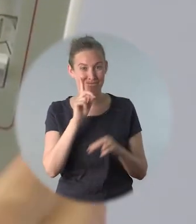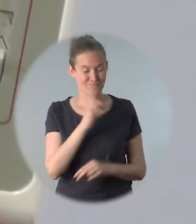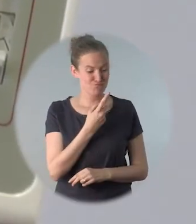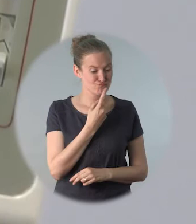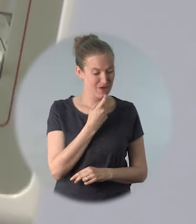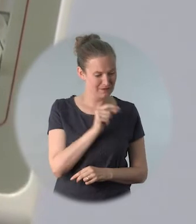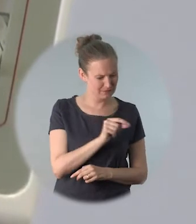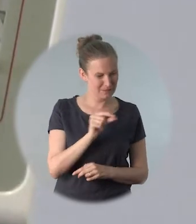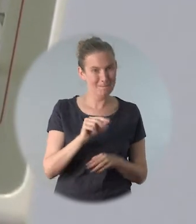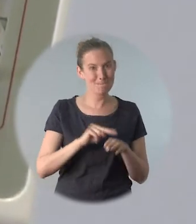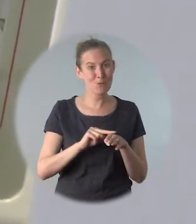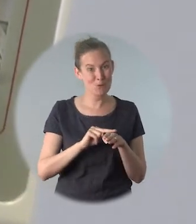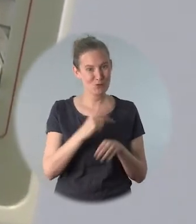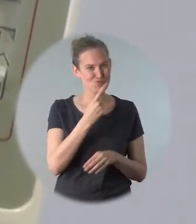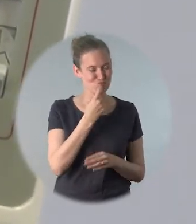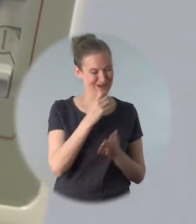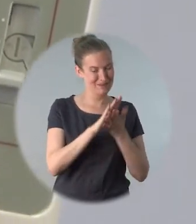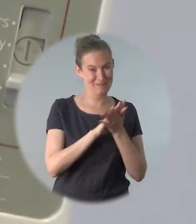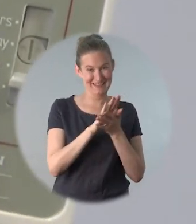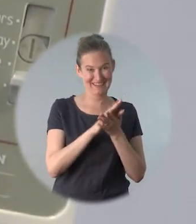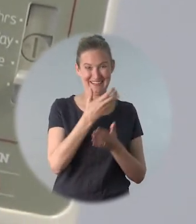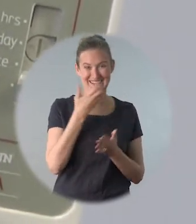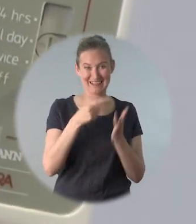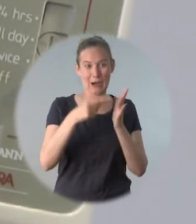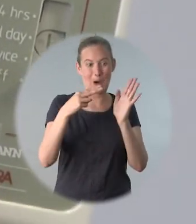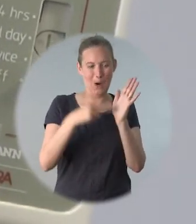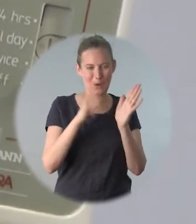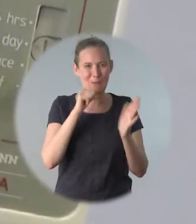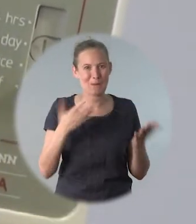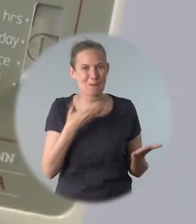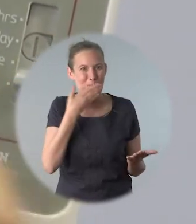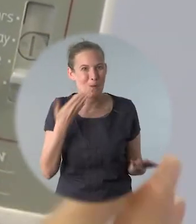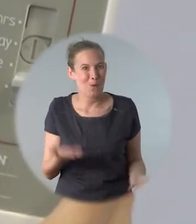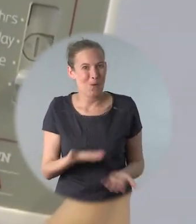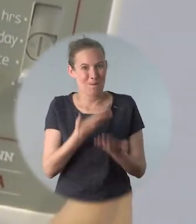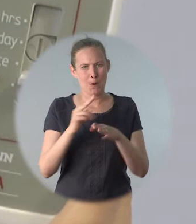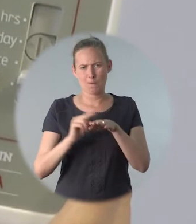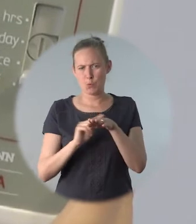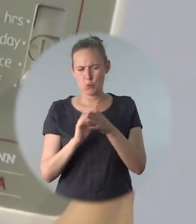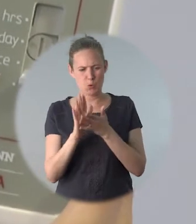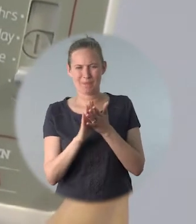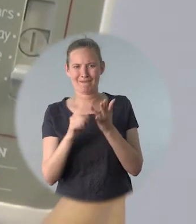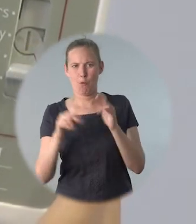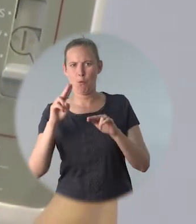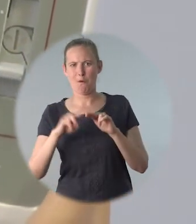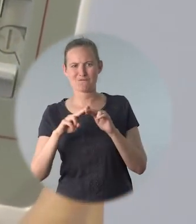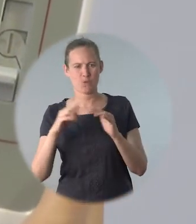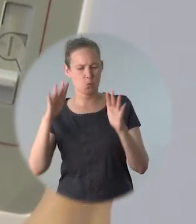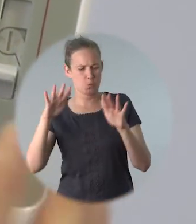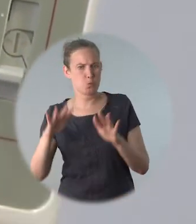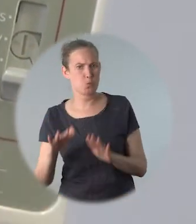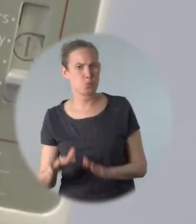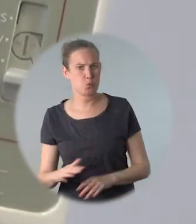on and off. We've got some tappets, the red and blue tappets. Each red one means that the heating will be coming on and warming